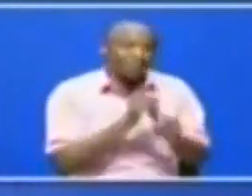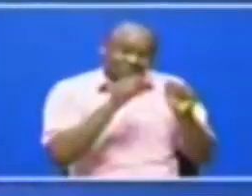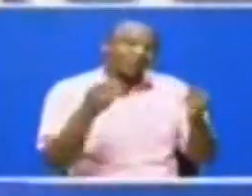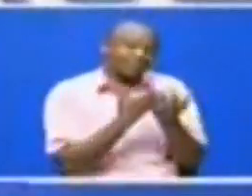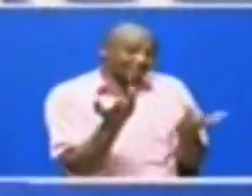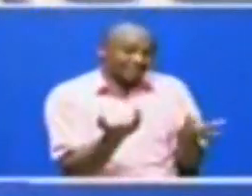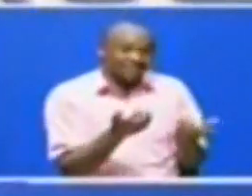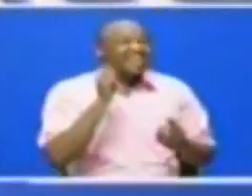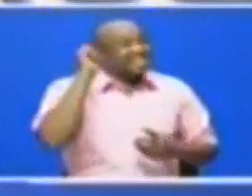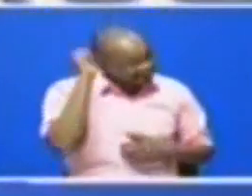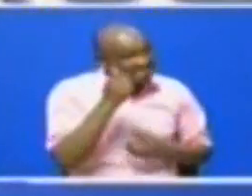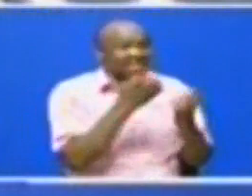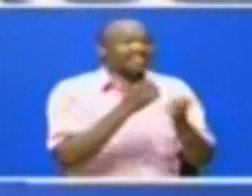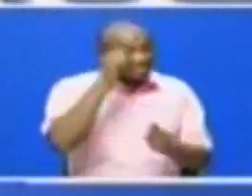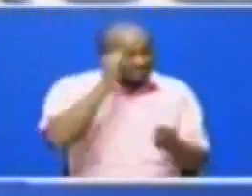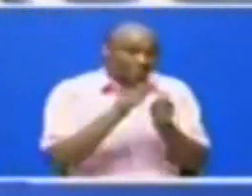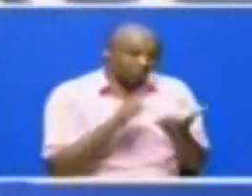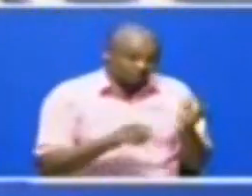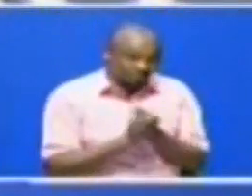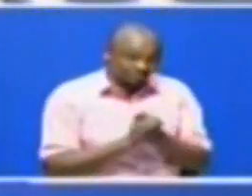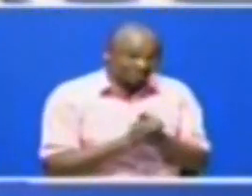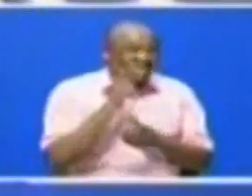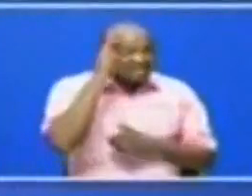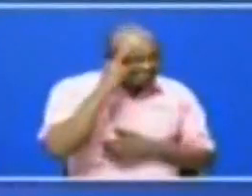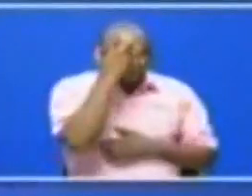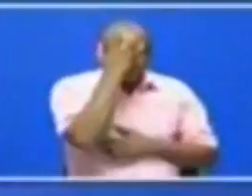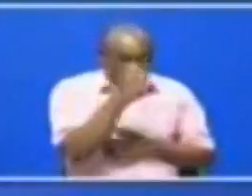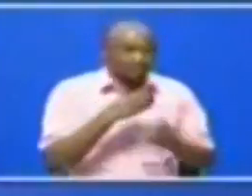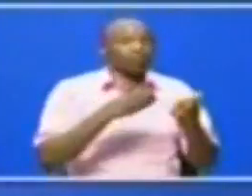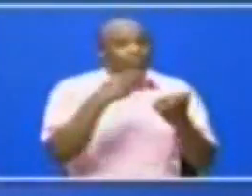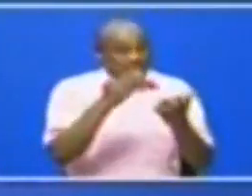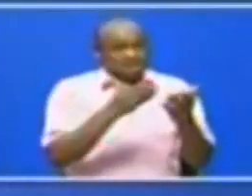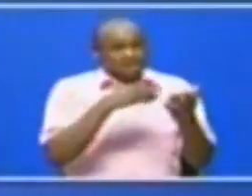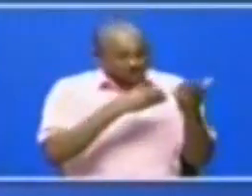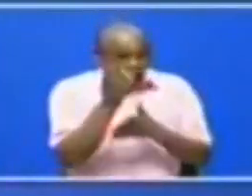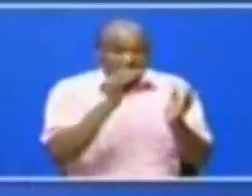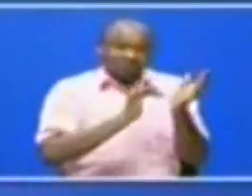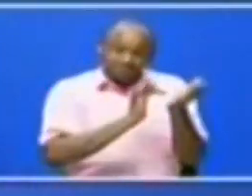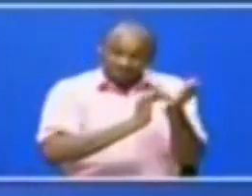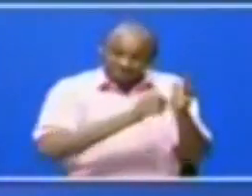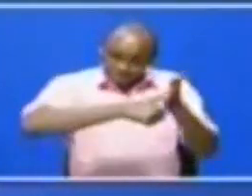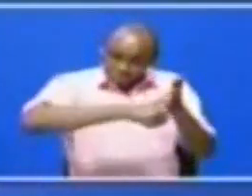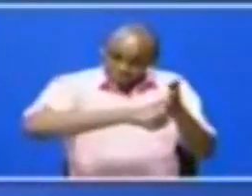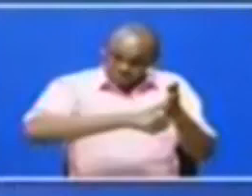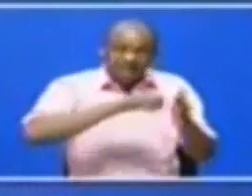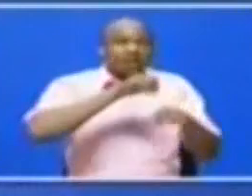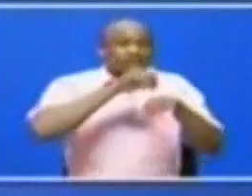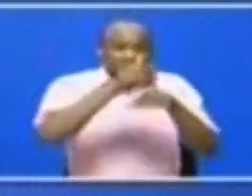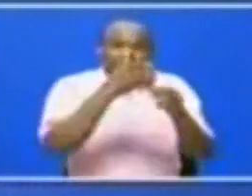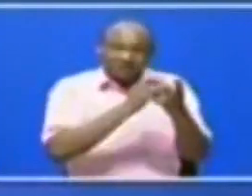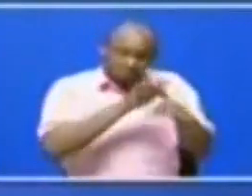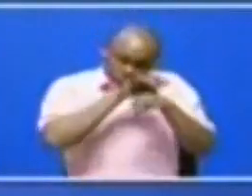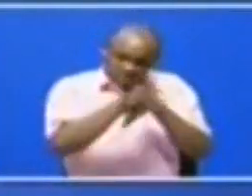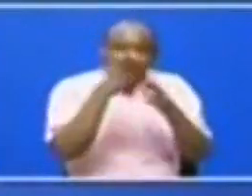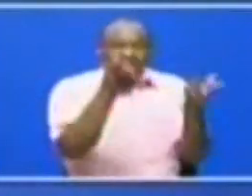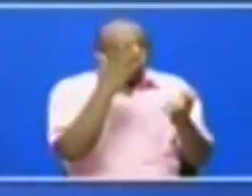side. The Kenya needs to remember that the reason why we procured these kits to be able to transfer data